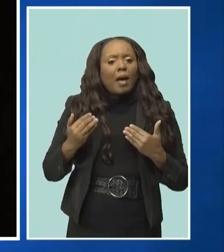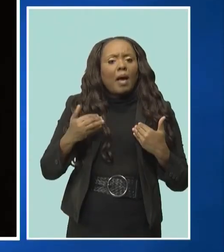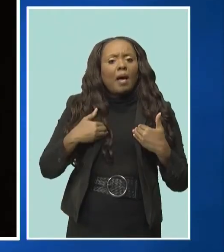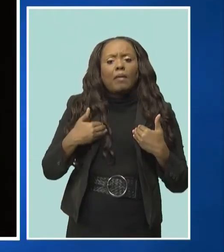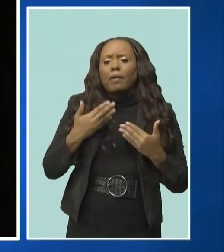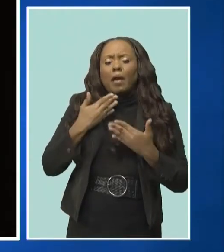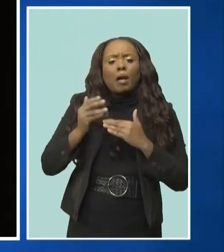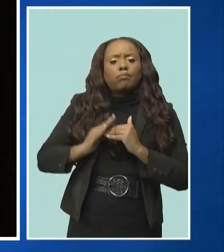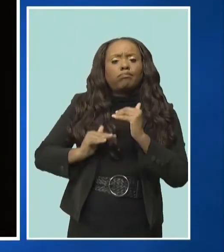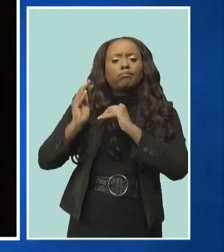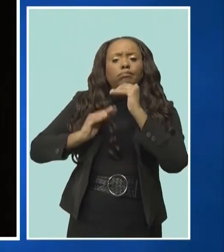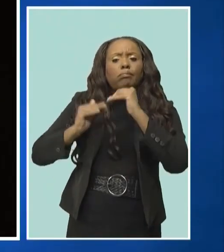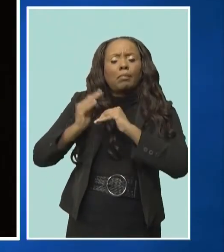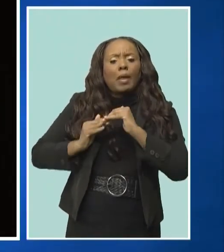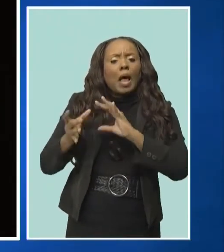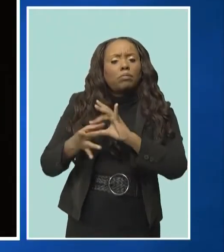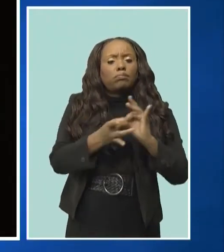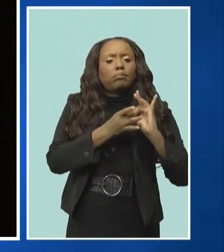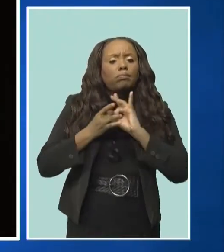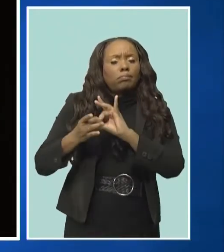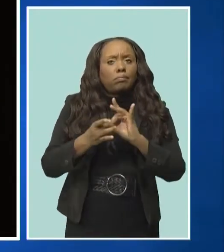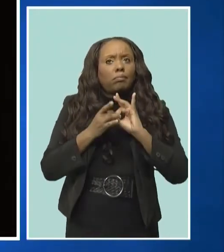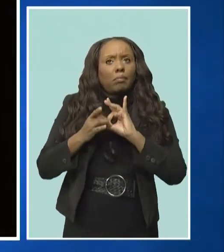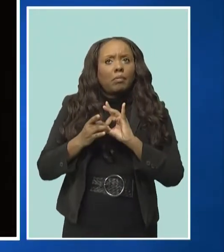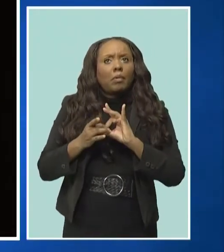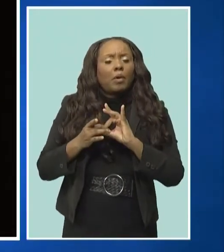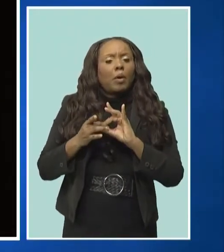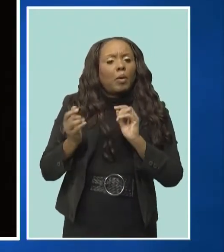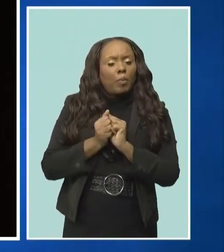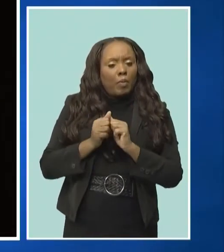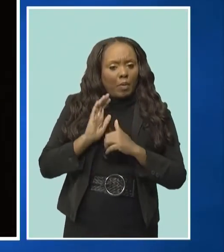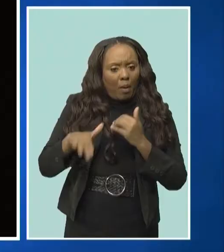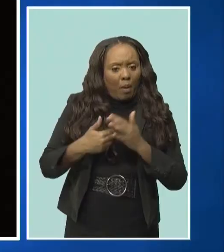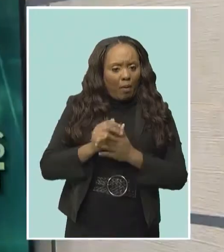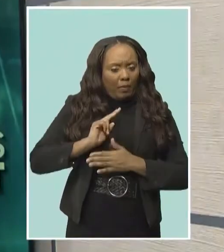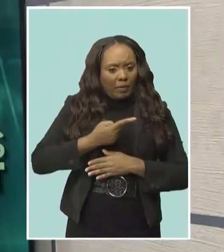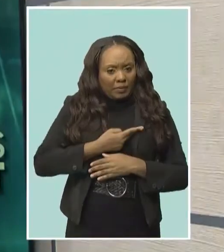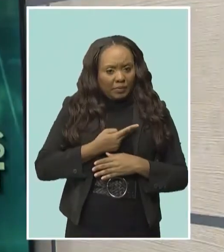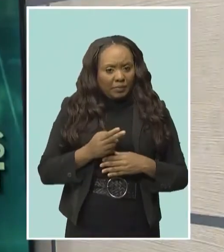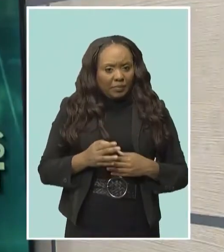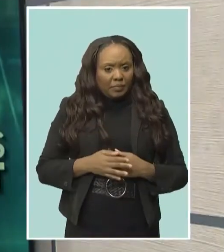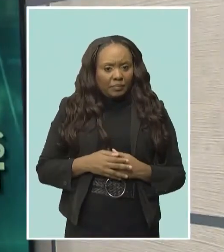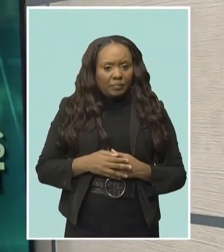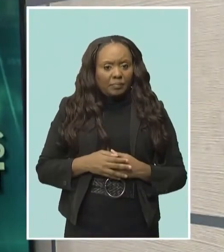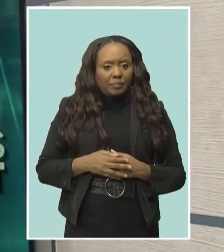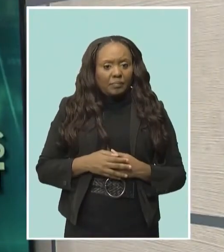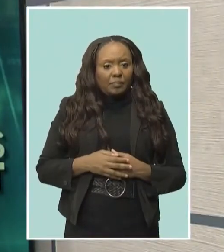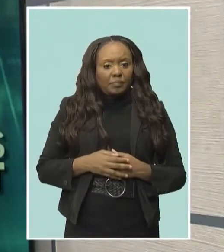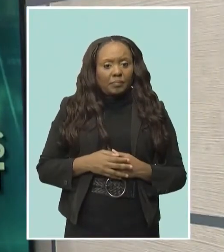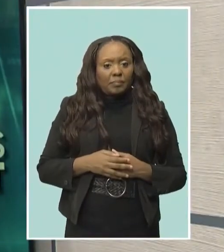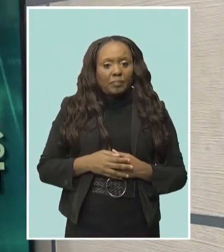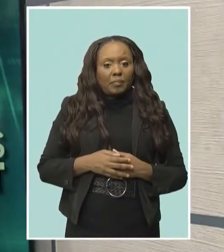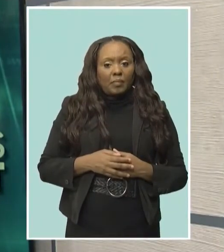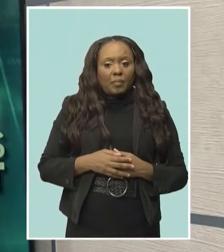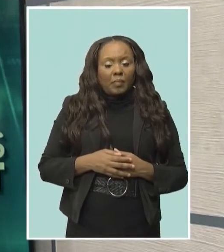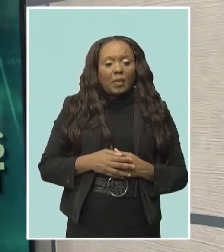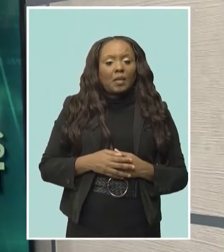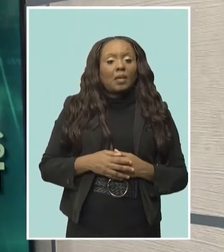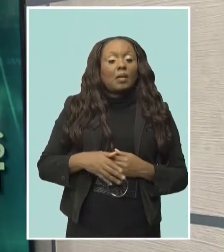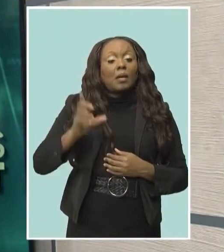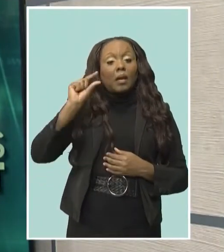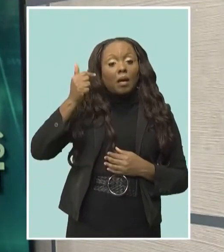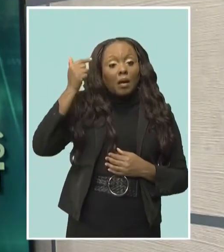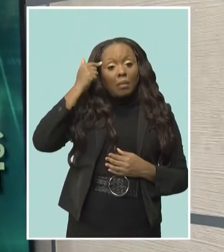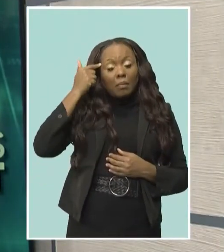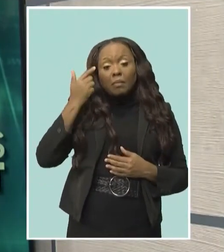that we can strengthen the bonds between us. The minister said government has been on its own